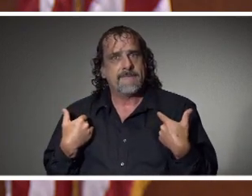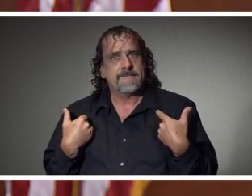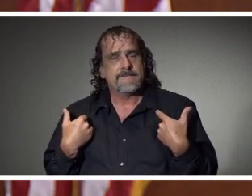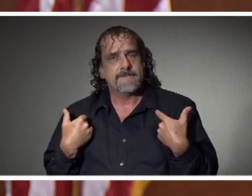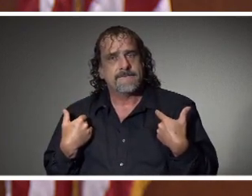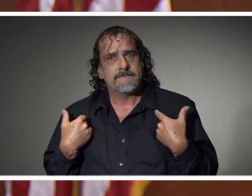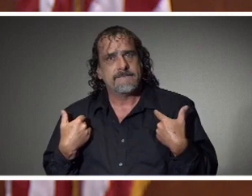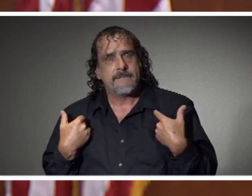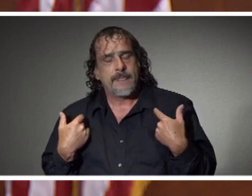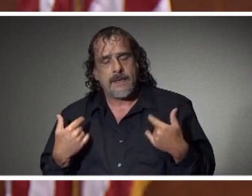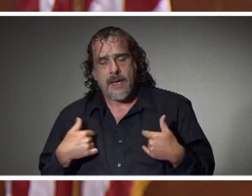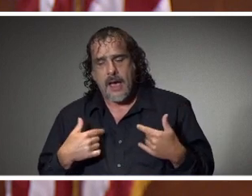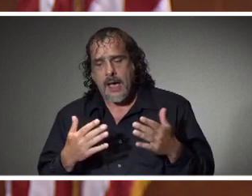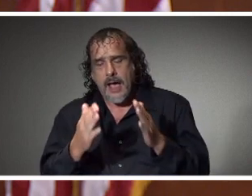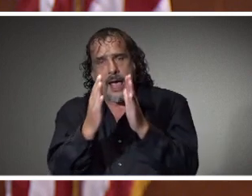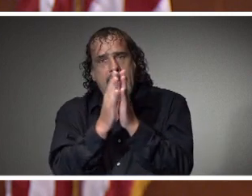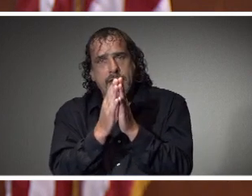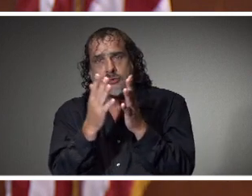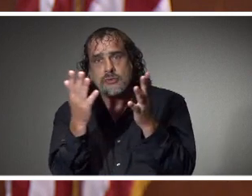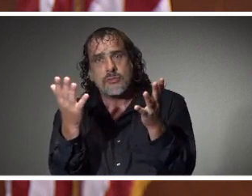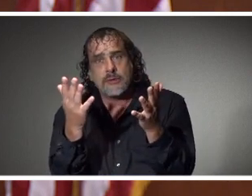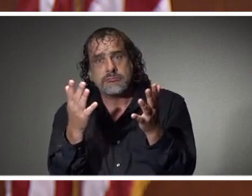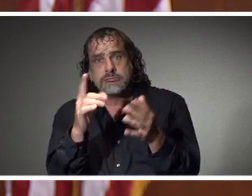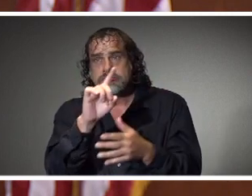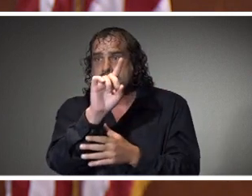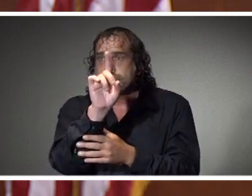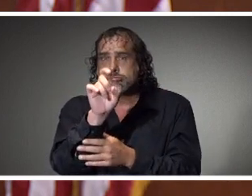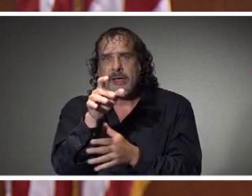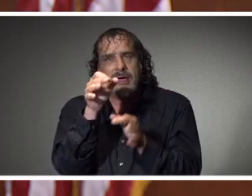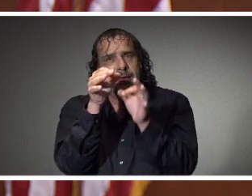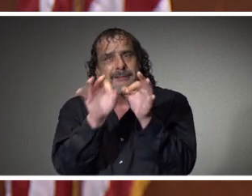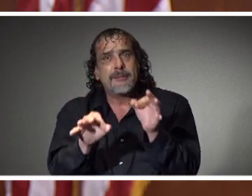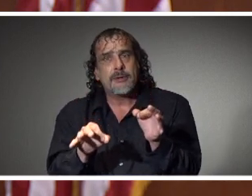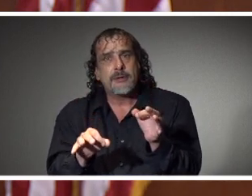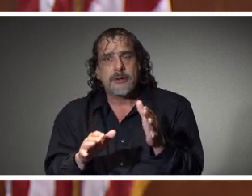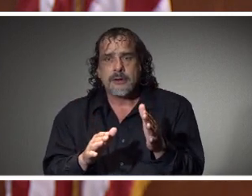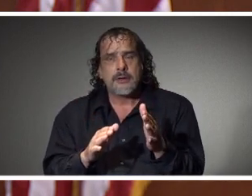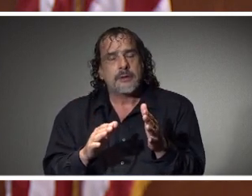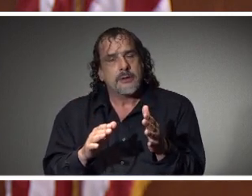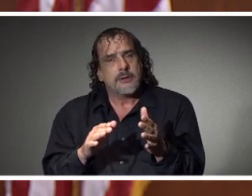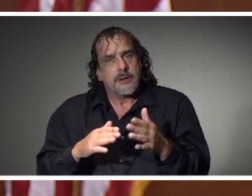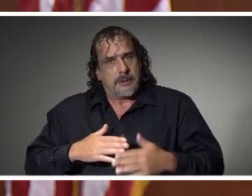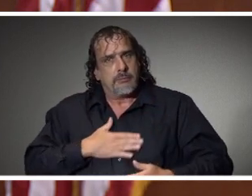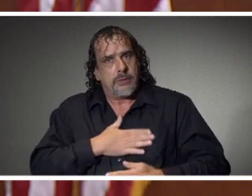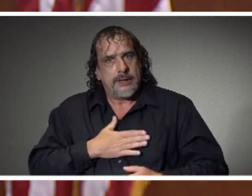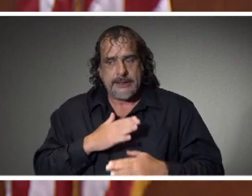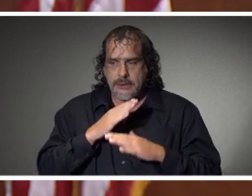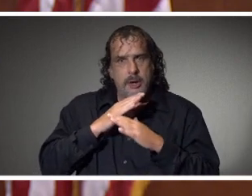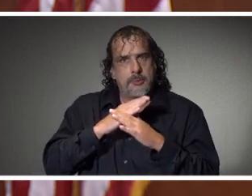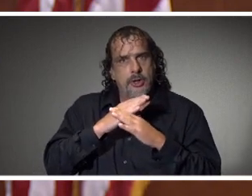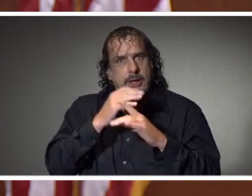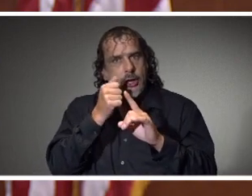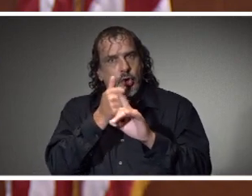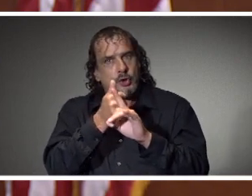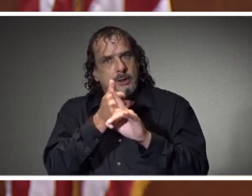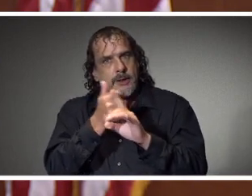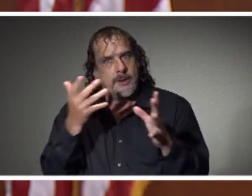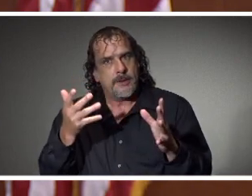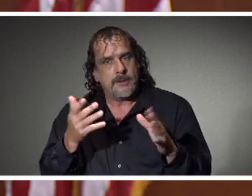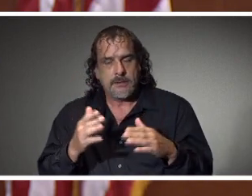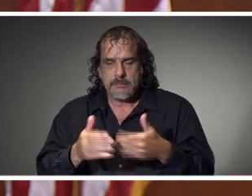My ask of you today is simple. Please continue to stay vigilant. Please wear a